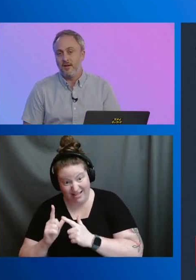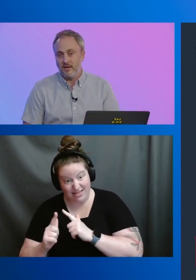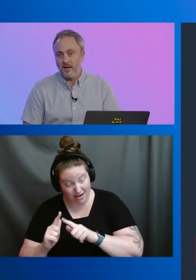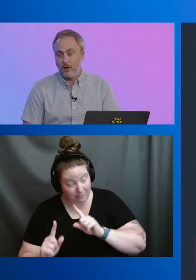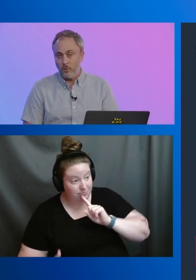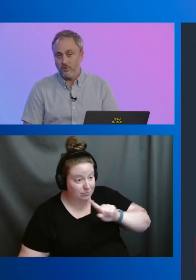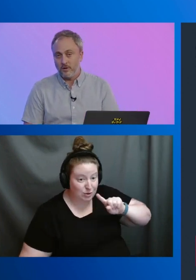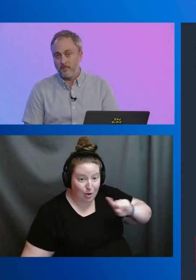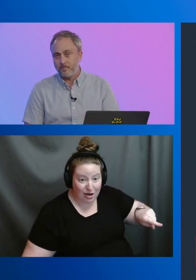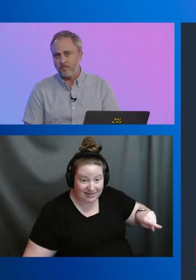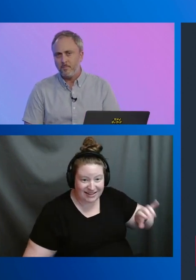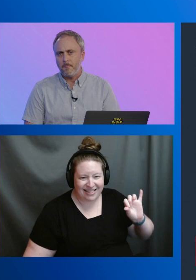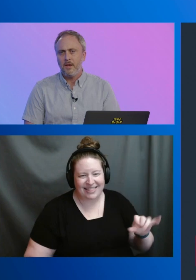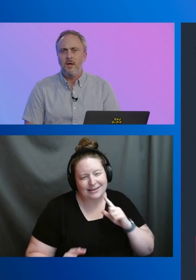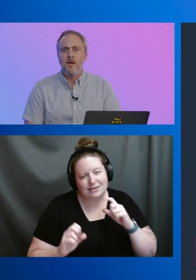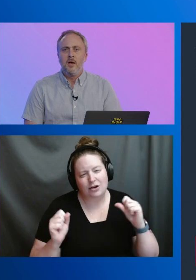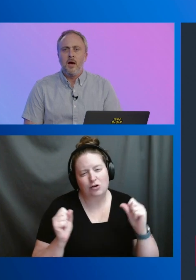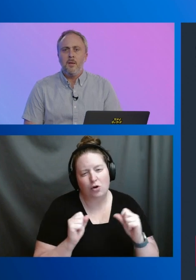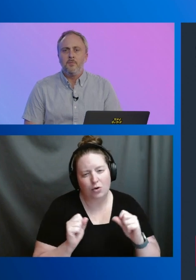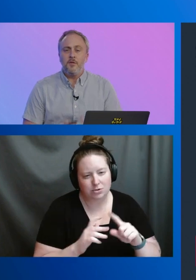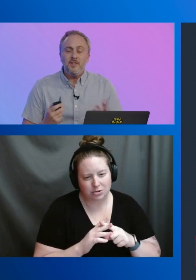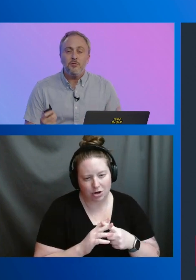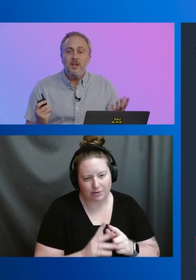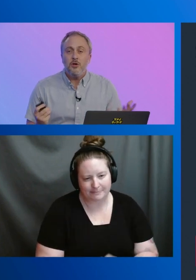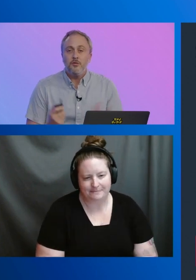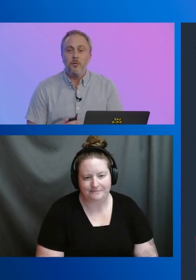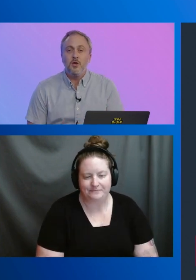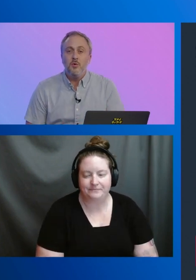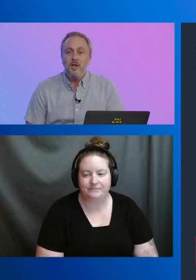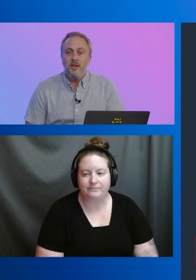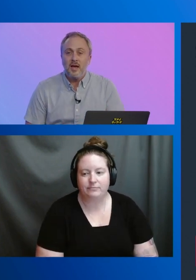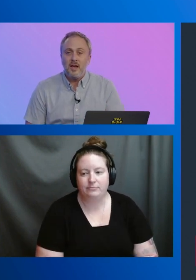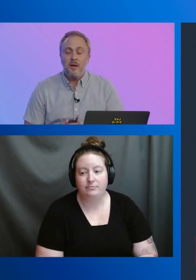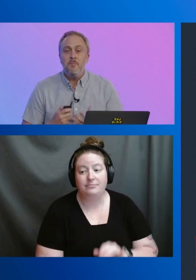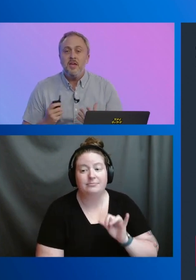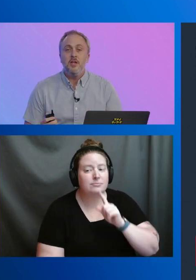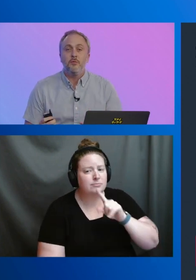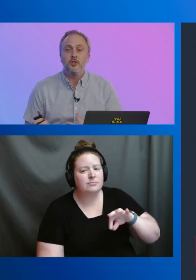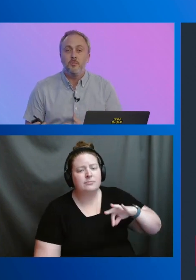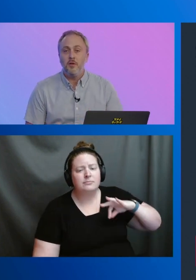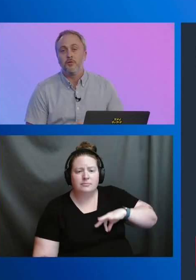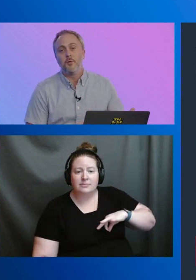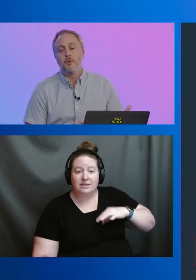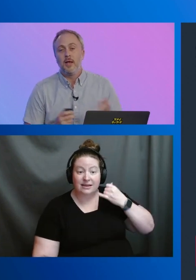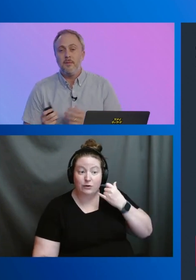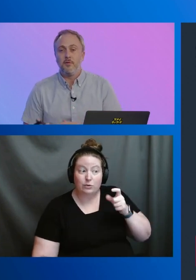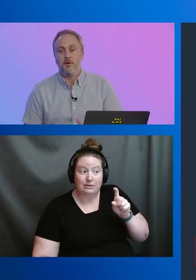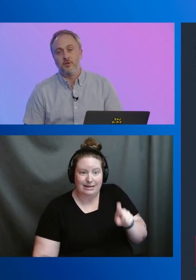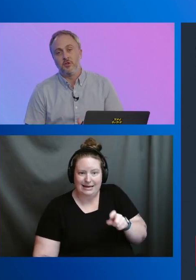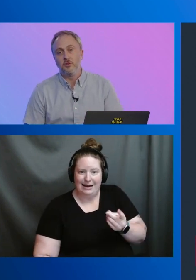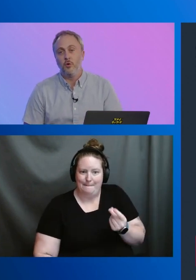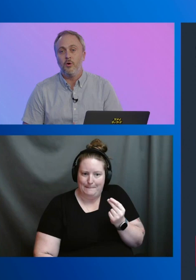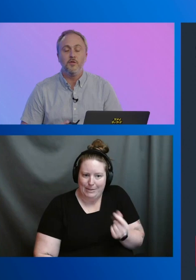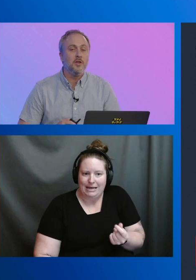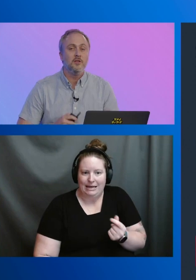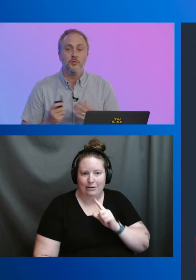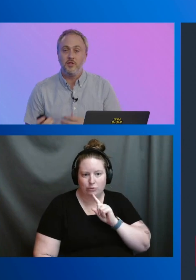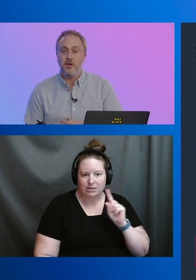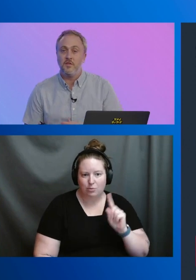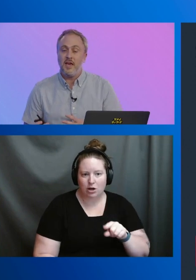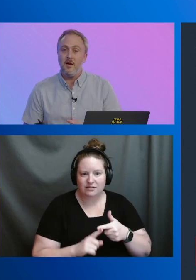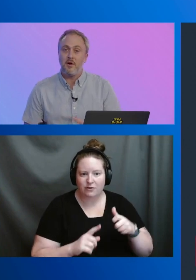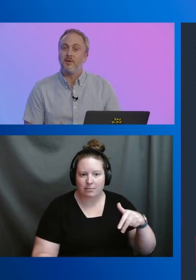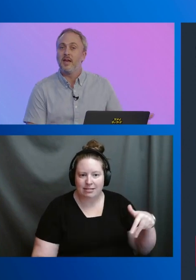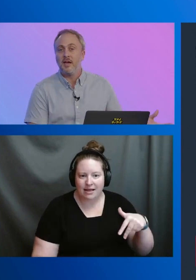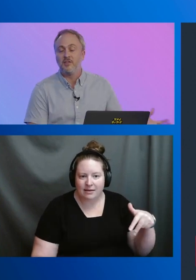to as a cold start. So this is really useful when you need an immediate response from your Lambda functions, or if you need to